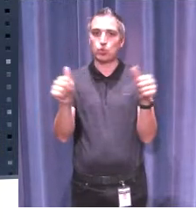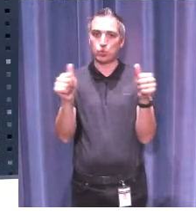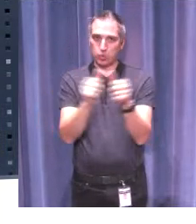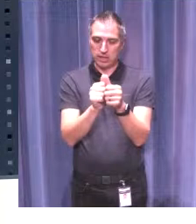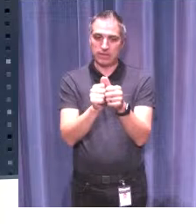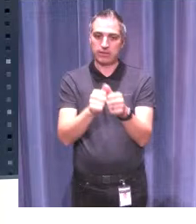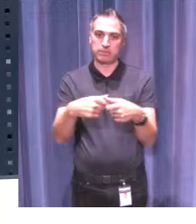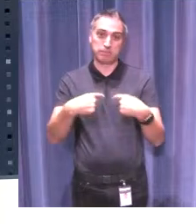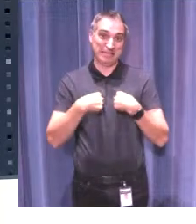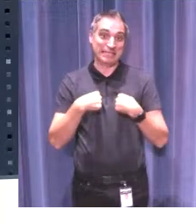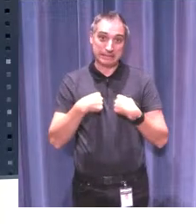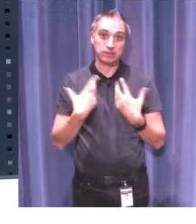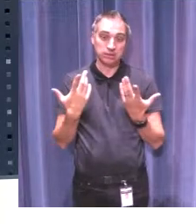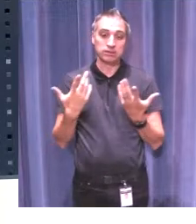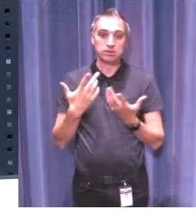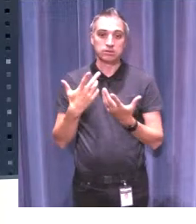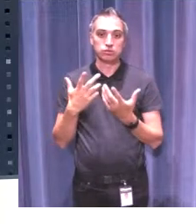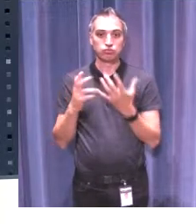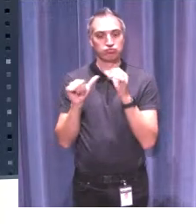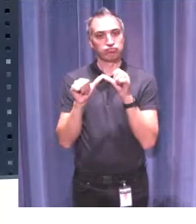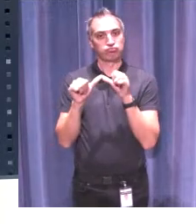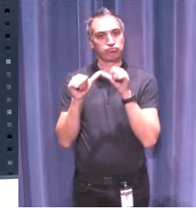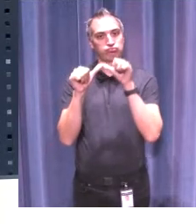continuity of me filling the role.